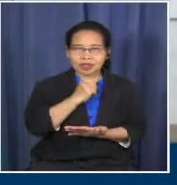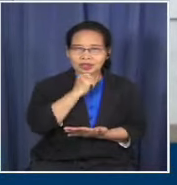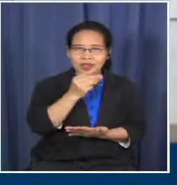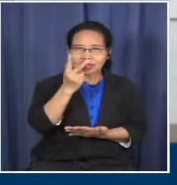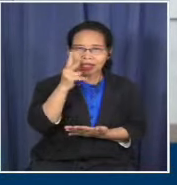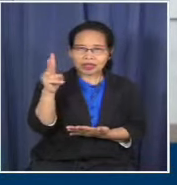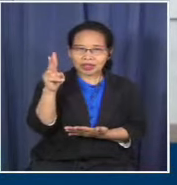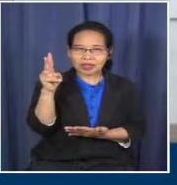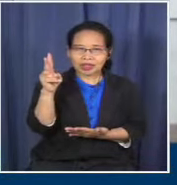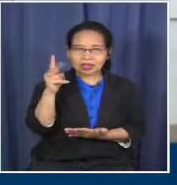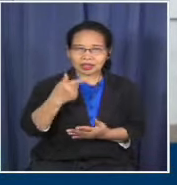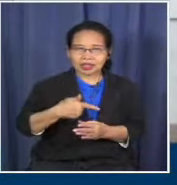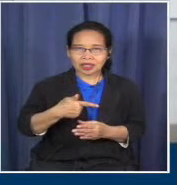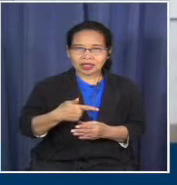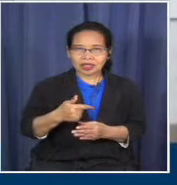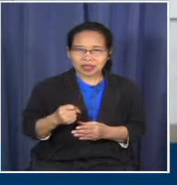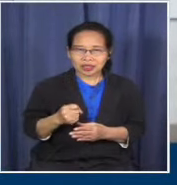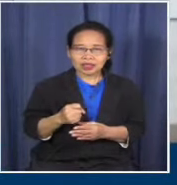very clear proof,